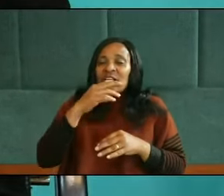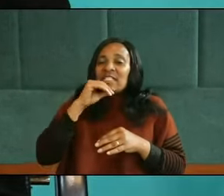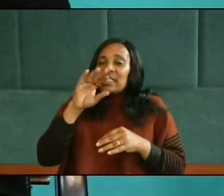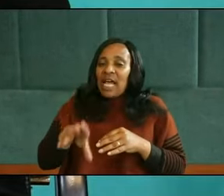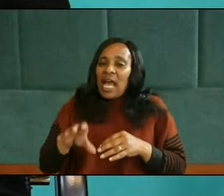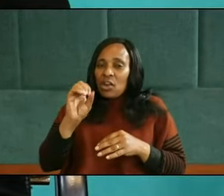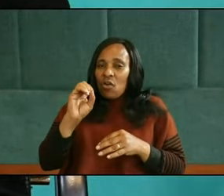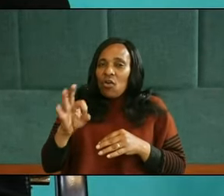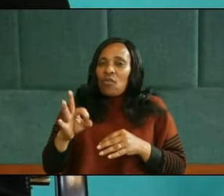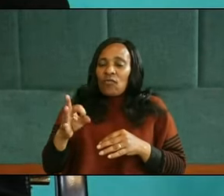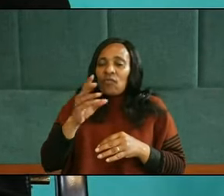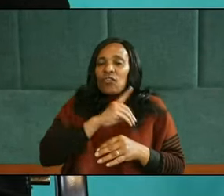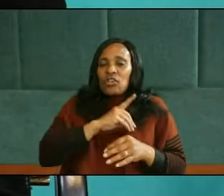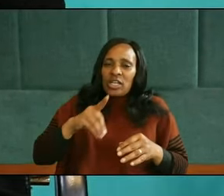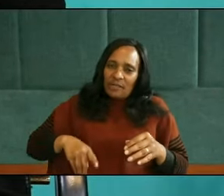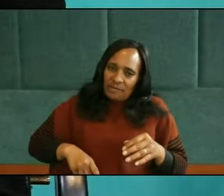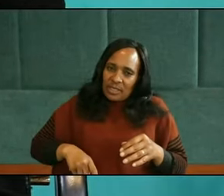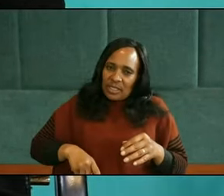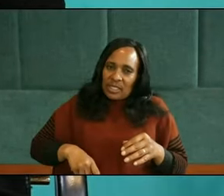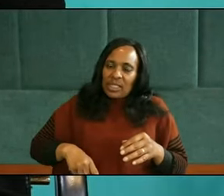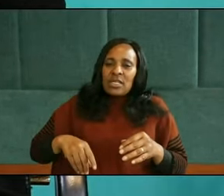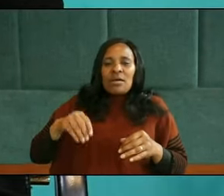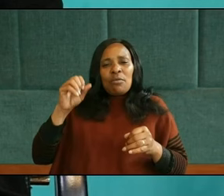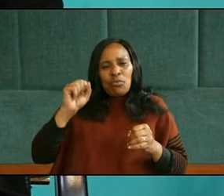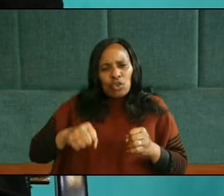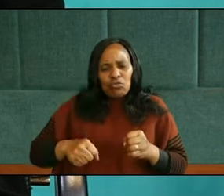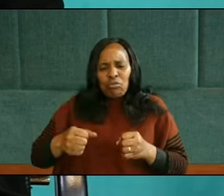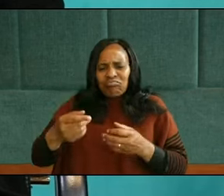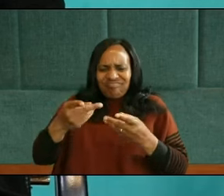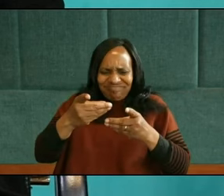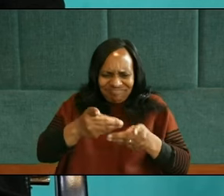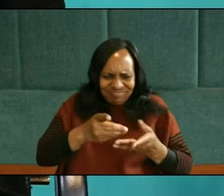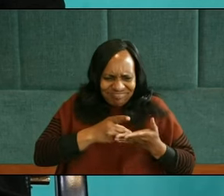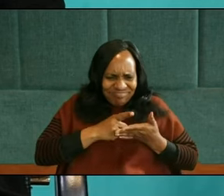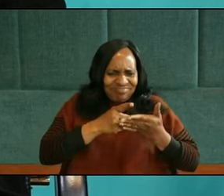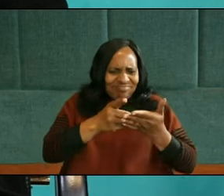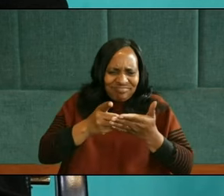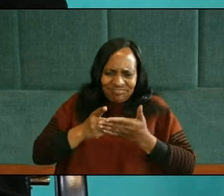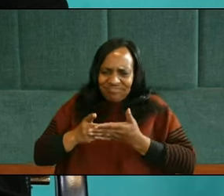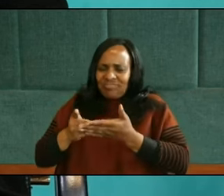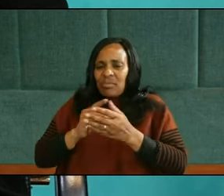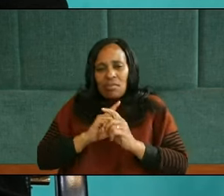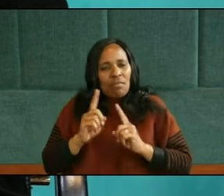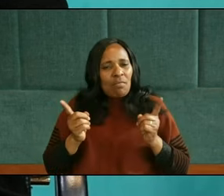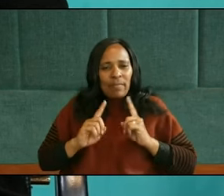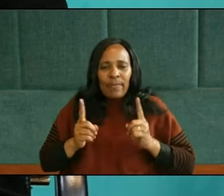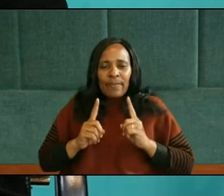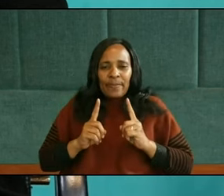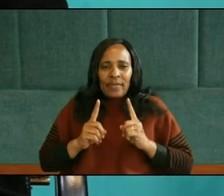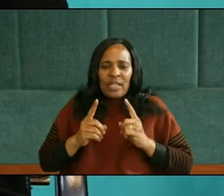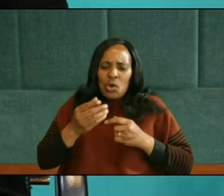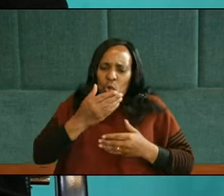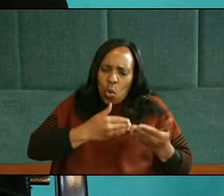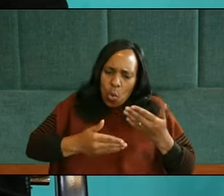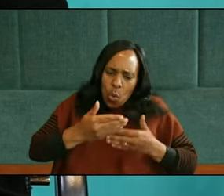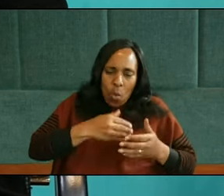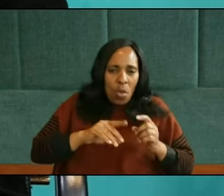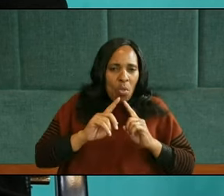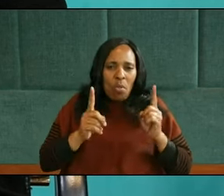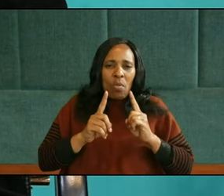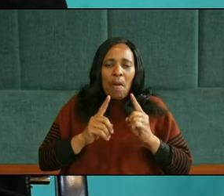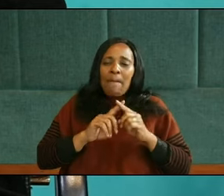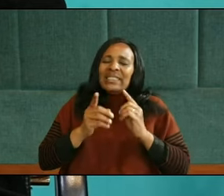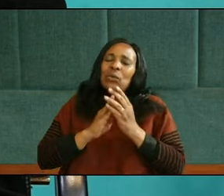no, there should be no debate about it. You know, if it wasn't even posed by a man, it was a